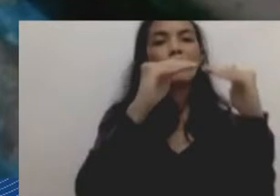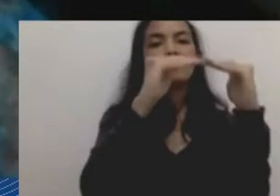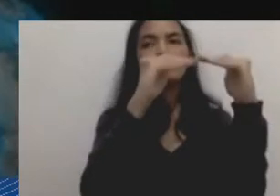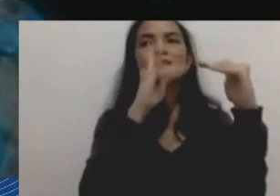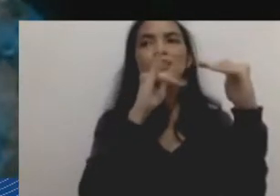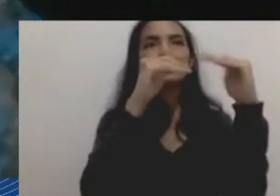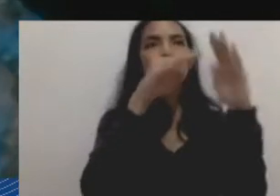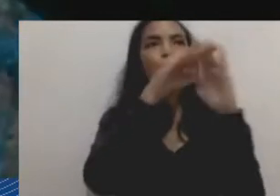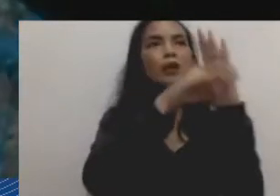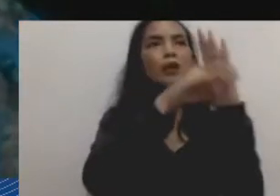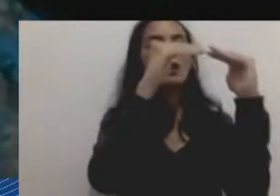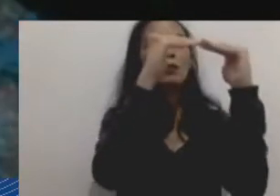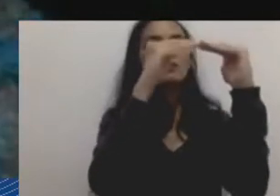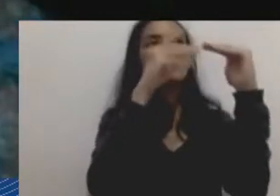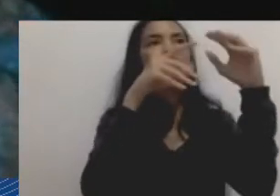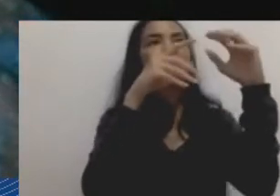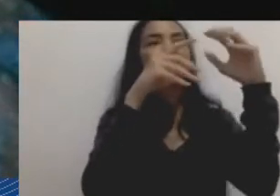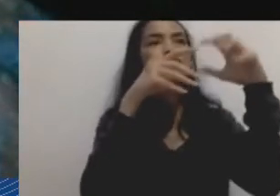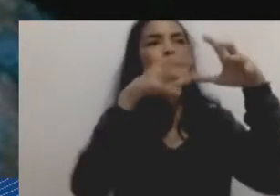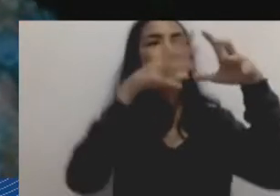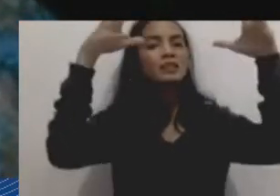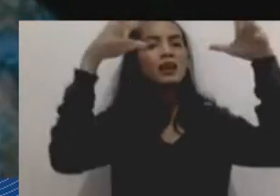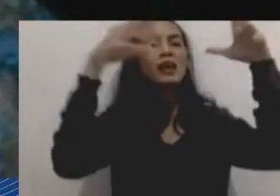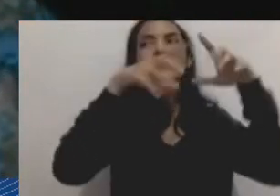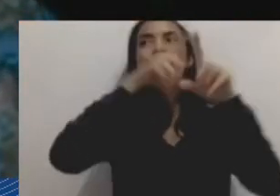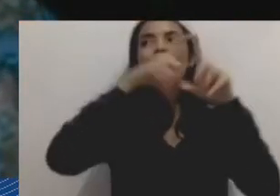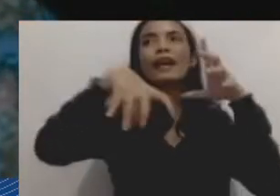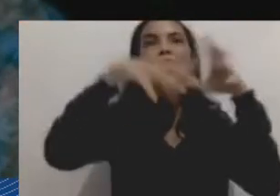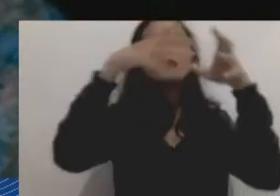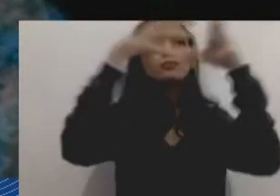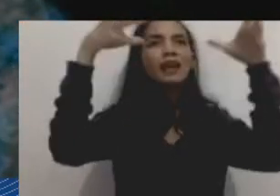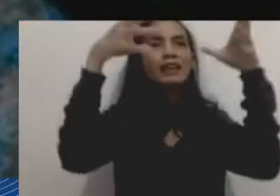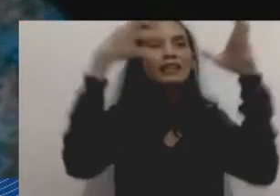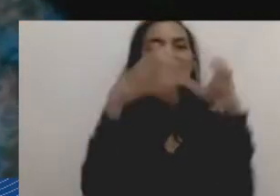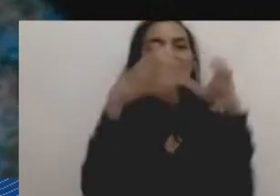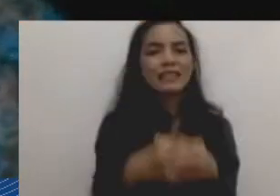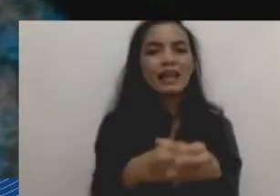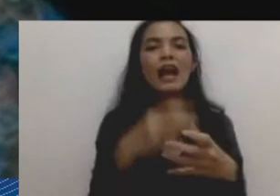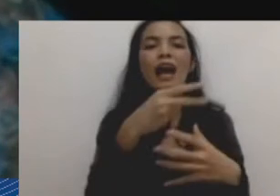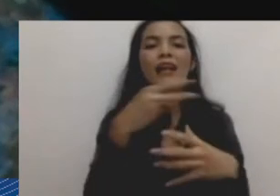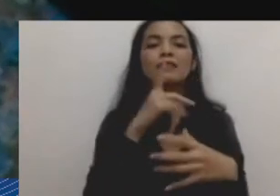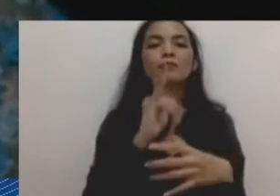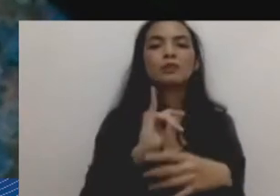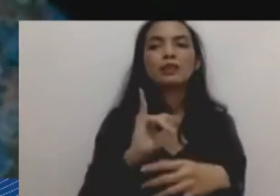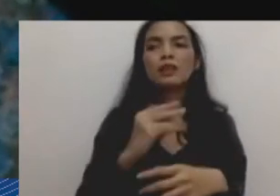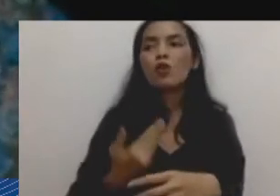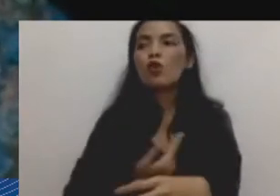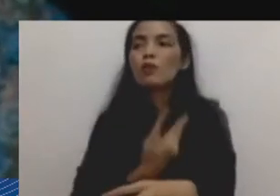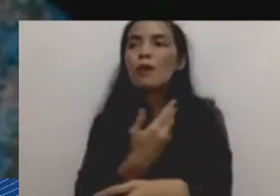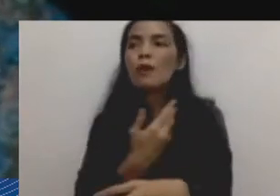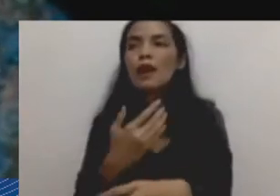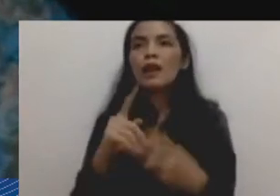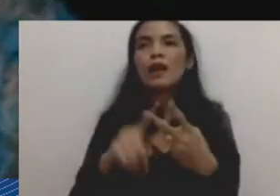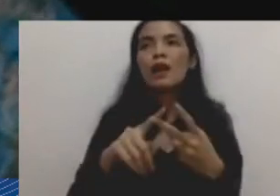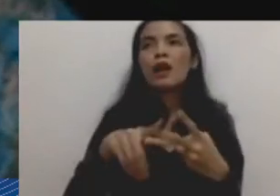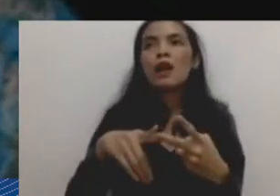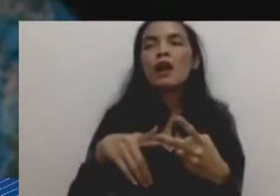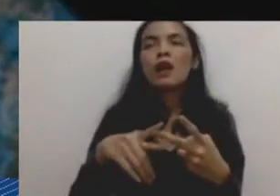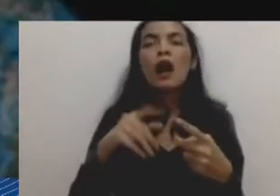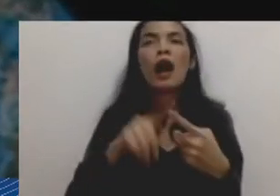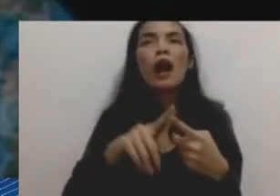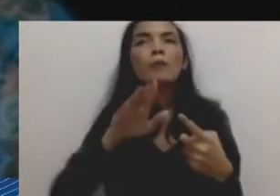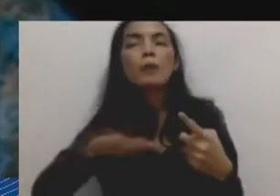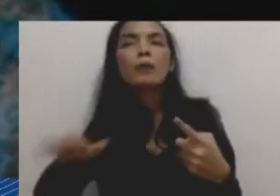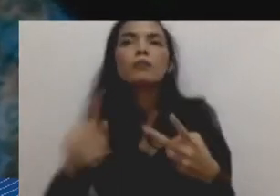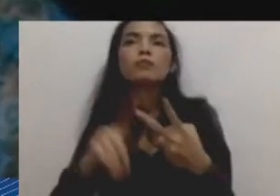have the give the protection to the women, victims of violence or children victim of violence, in term